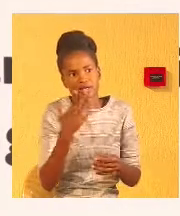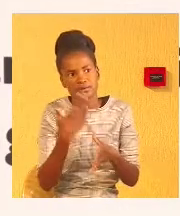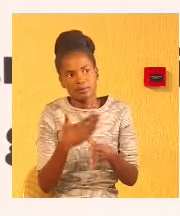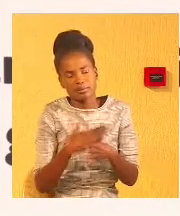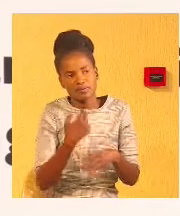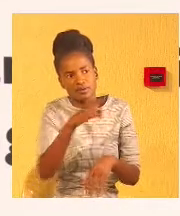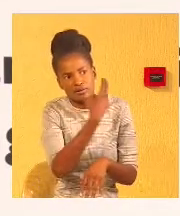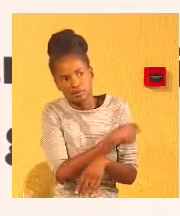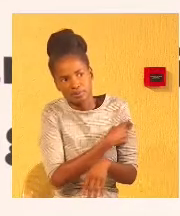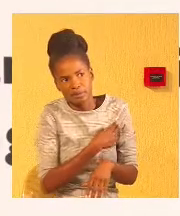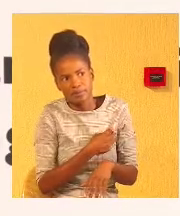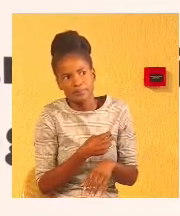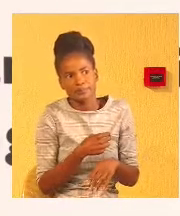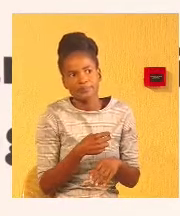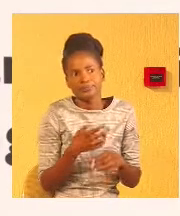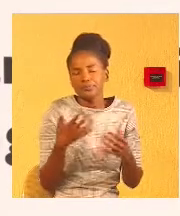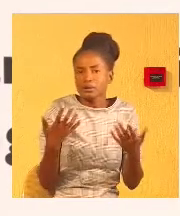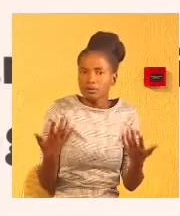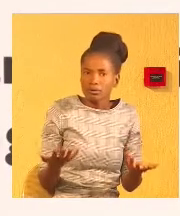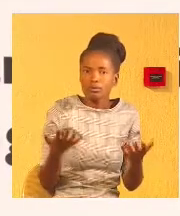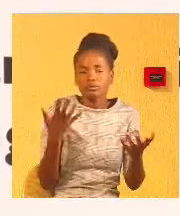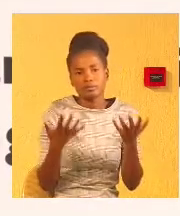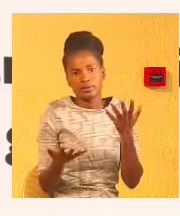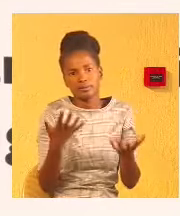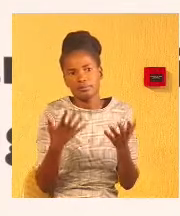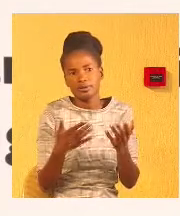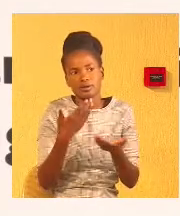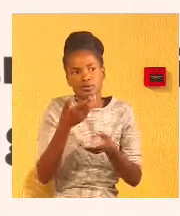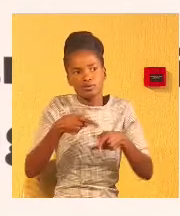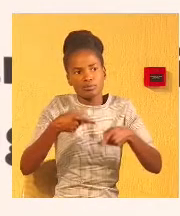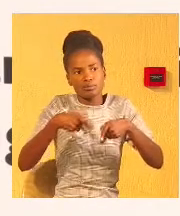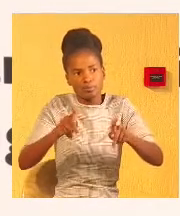to hospital, or to get